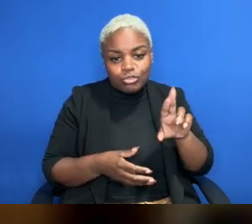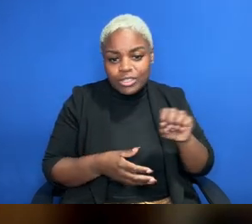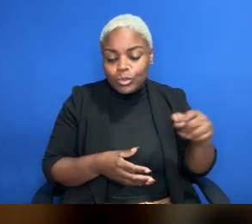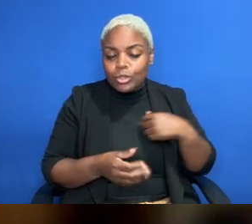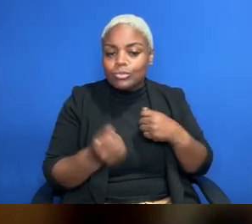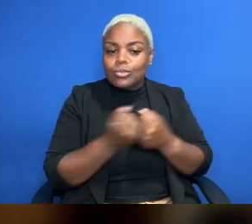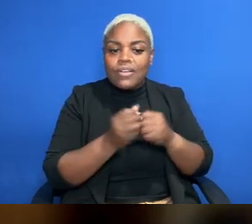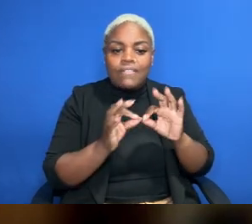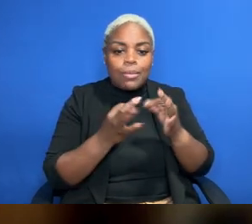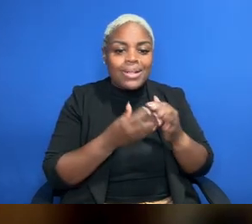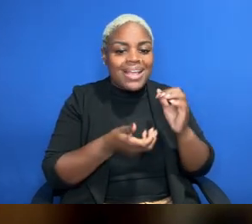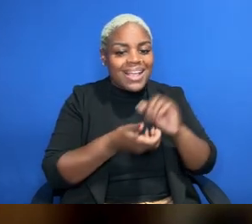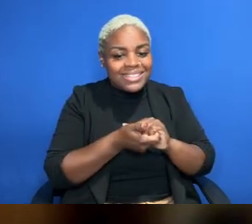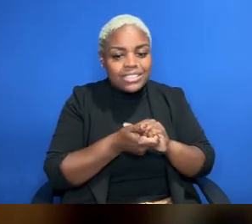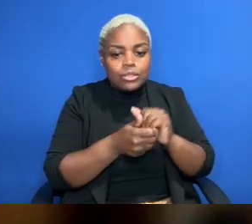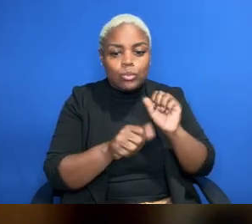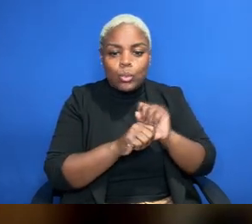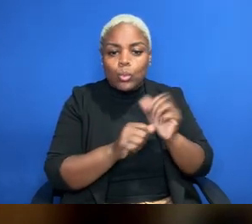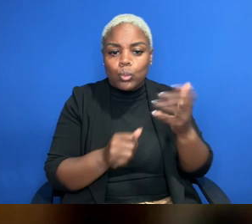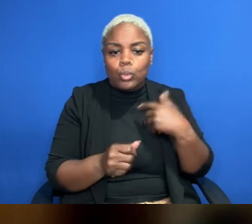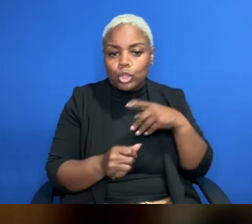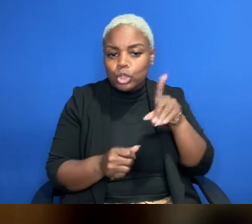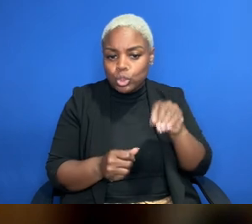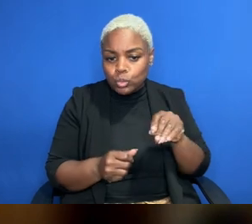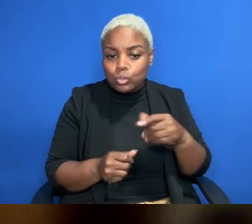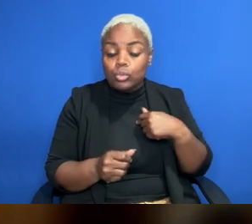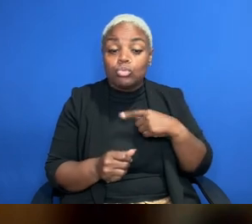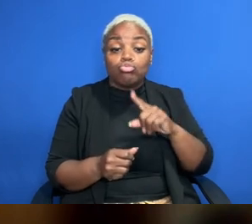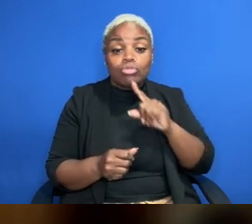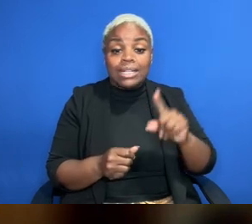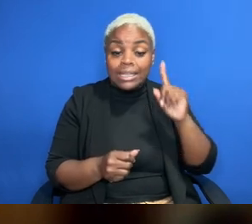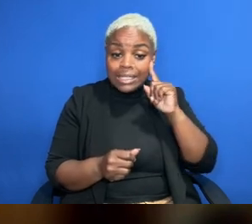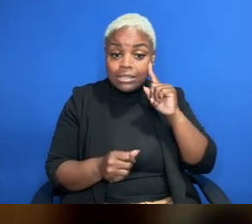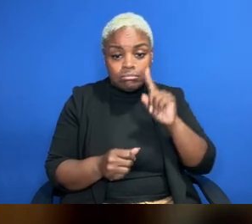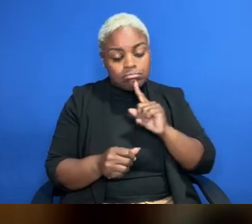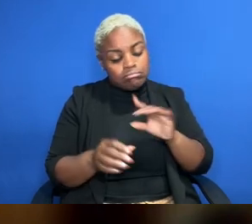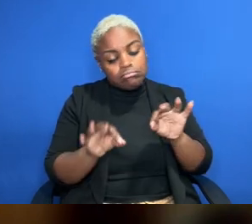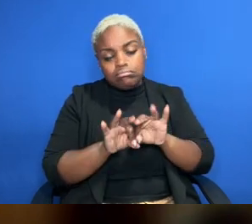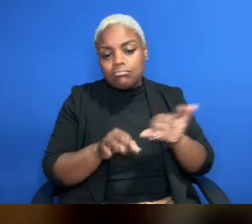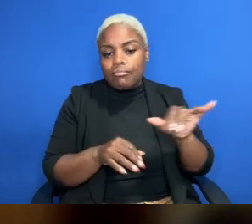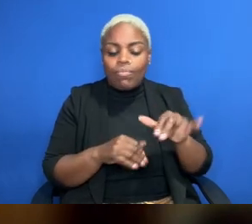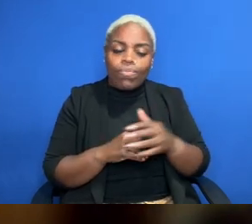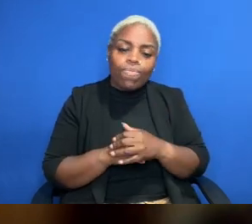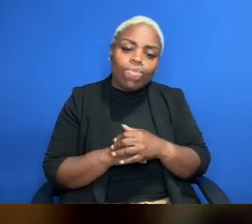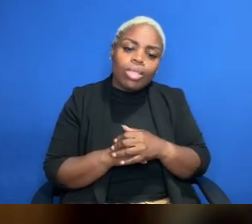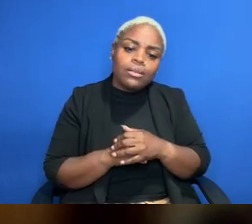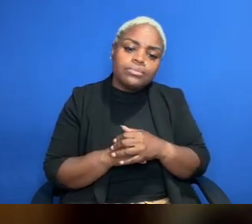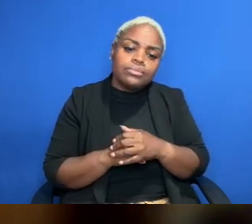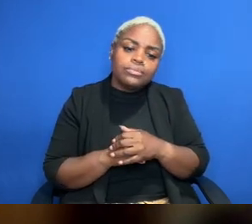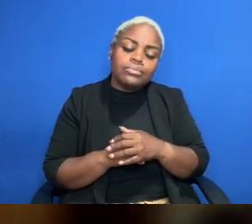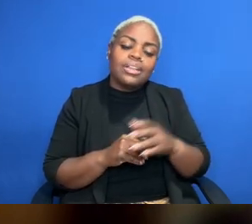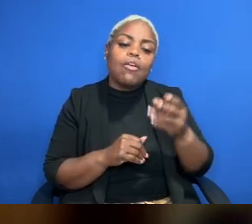right? We're free. We support all families that connect to the work that we do, which I think is really important